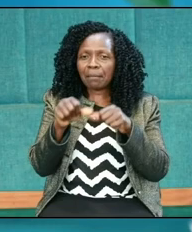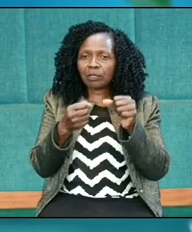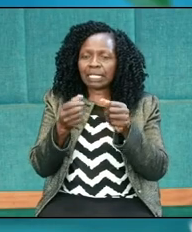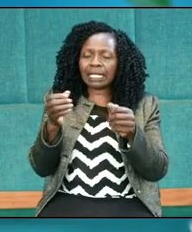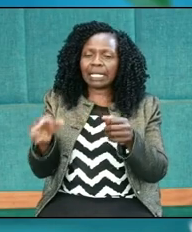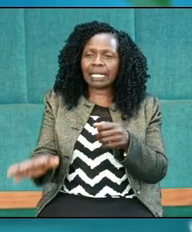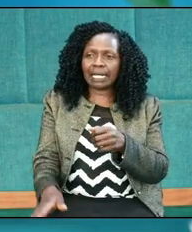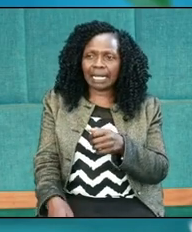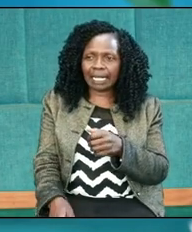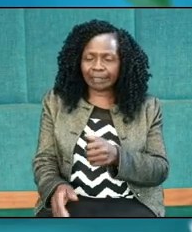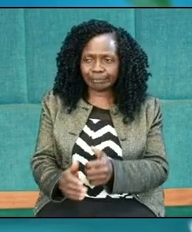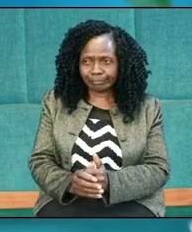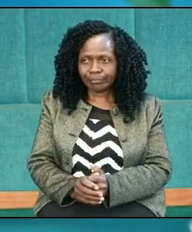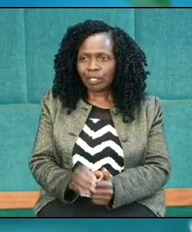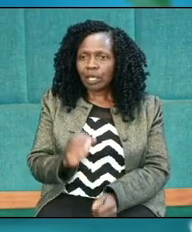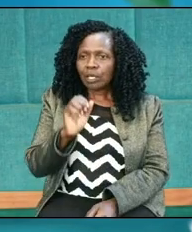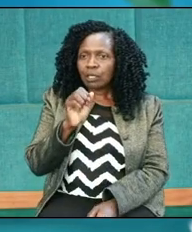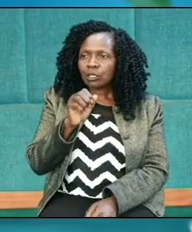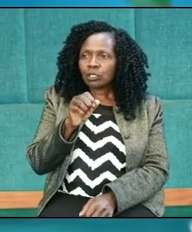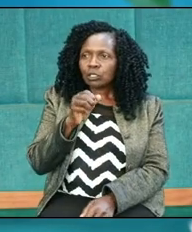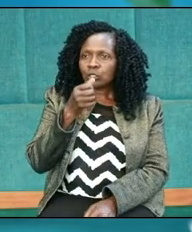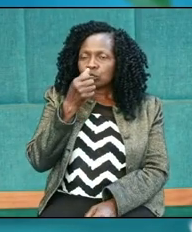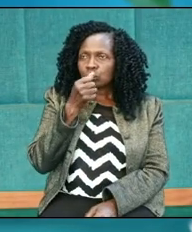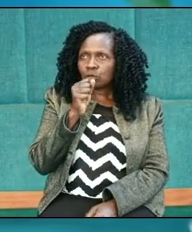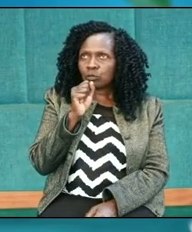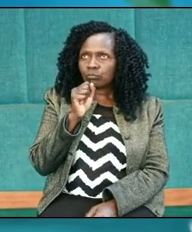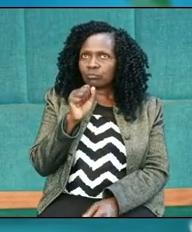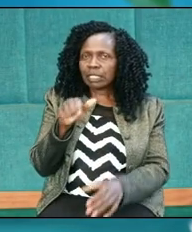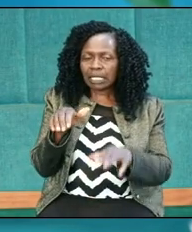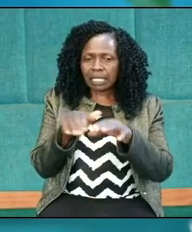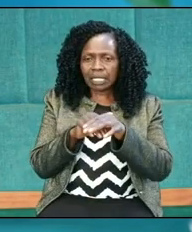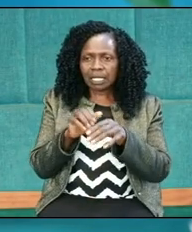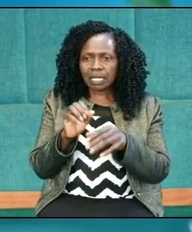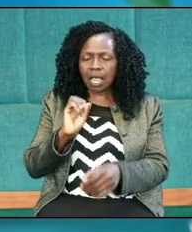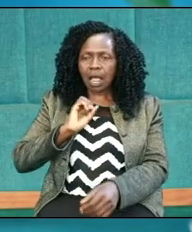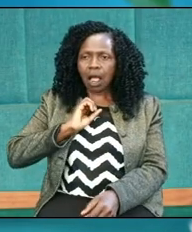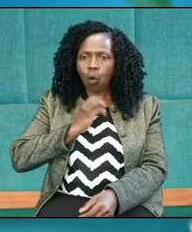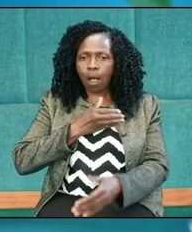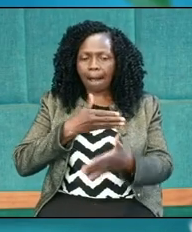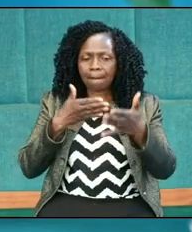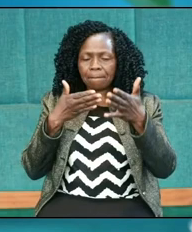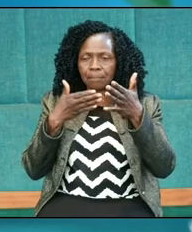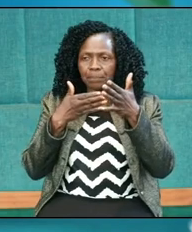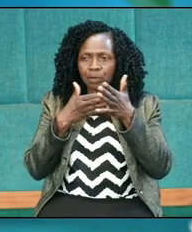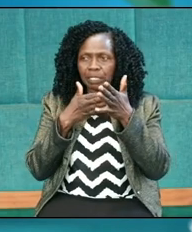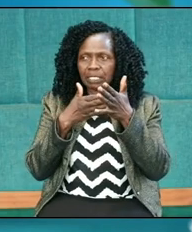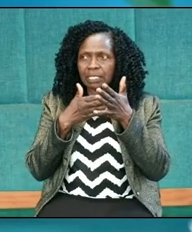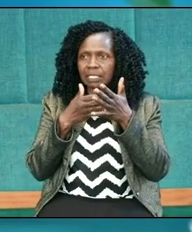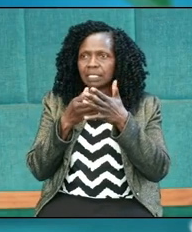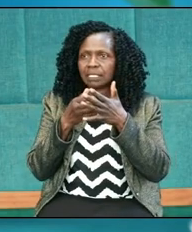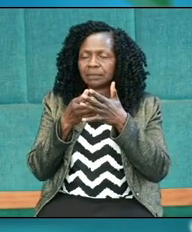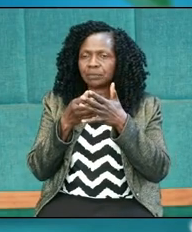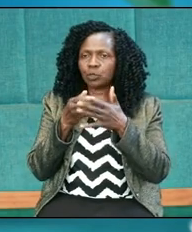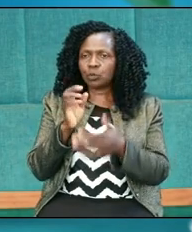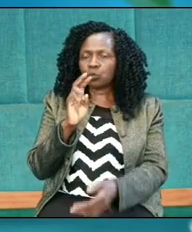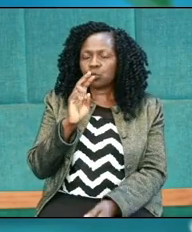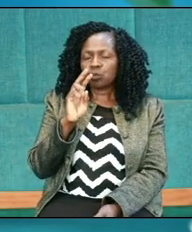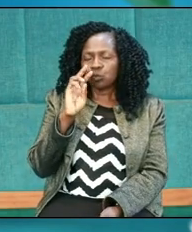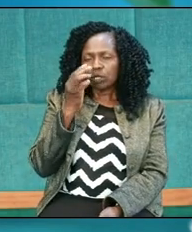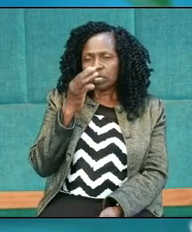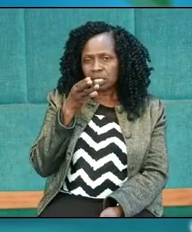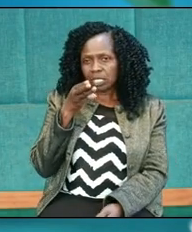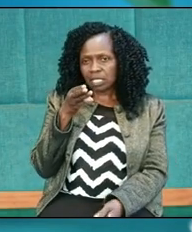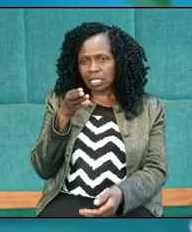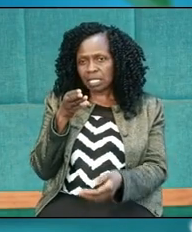leg. No wonder then, in our approaches, in the recent past, we are seeing